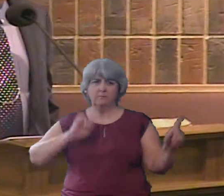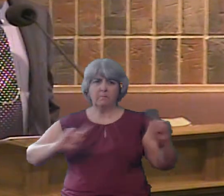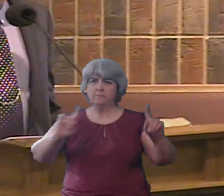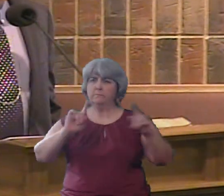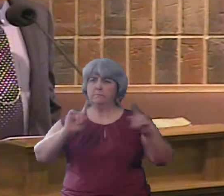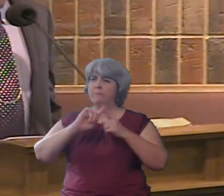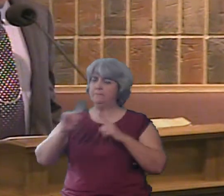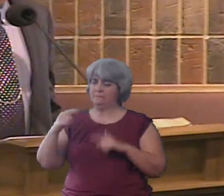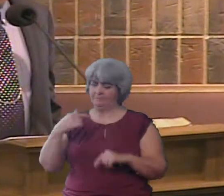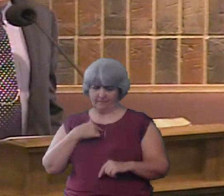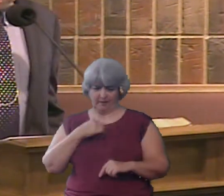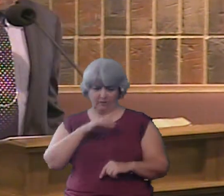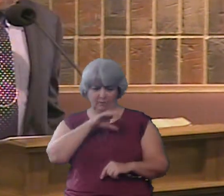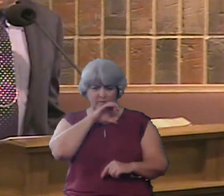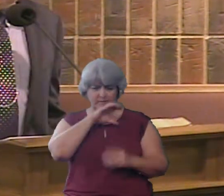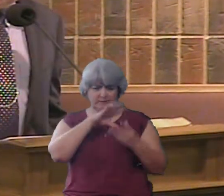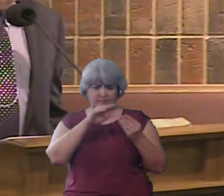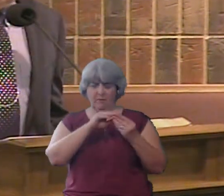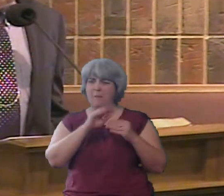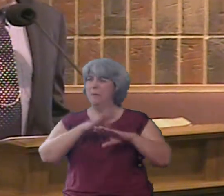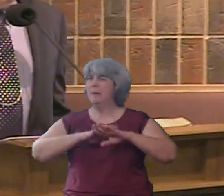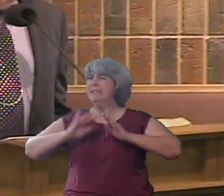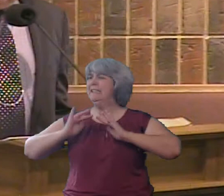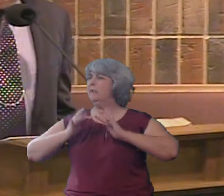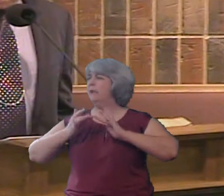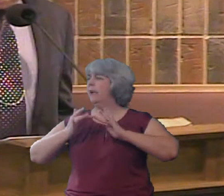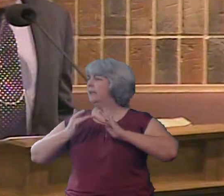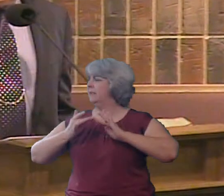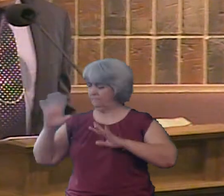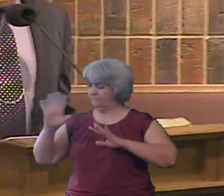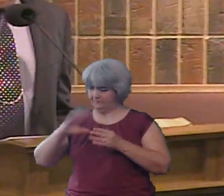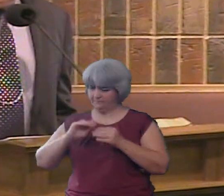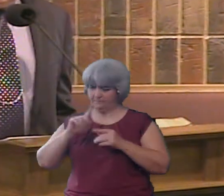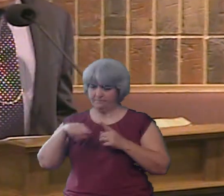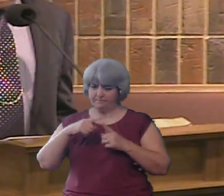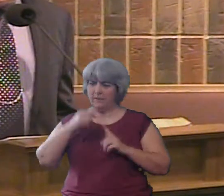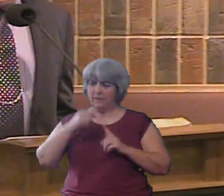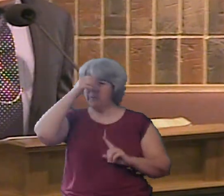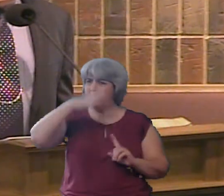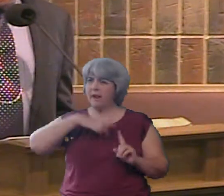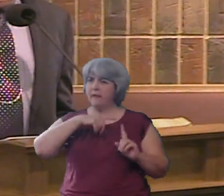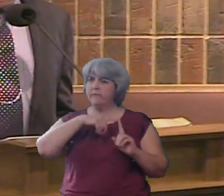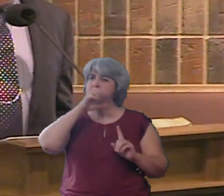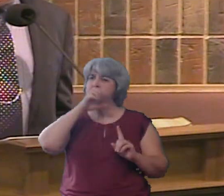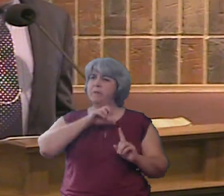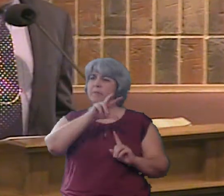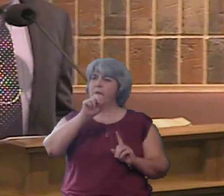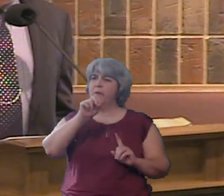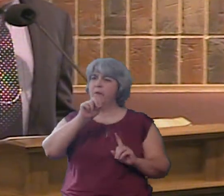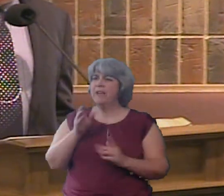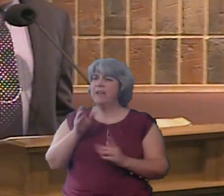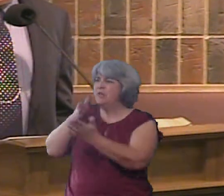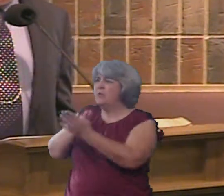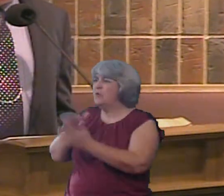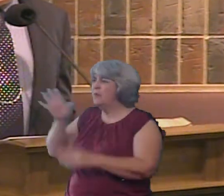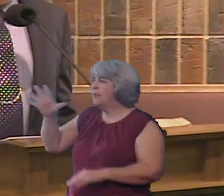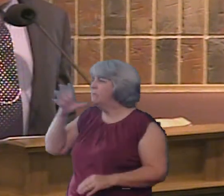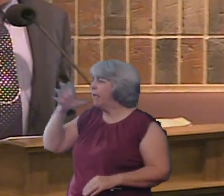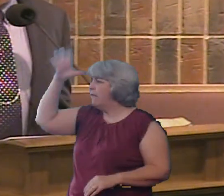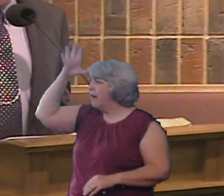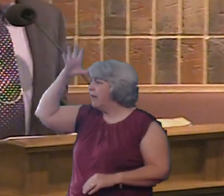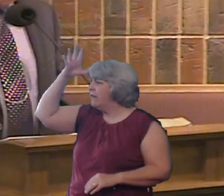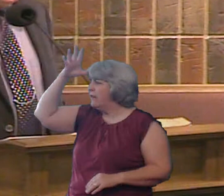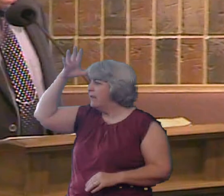this story unfold on the internet for some time about the 30-year-old man who is suing his parents to stay in his